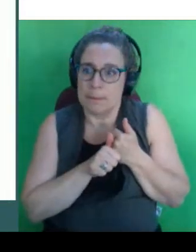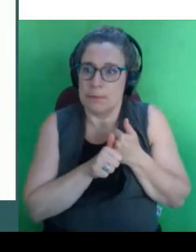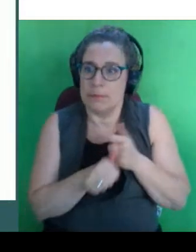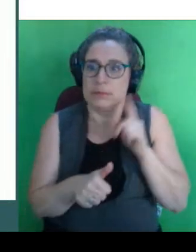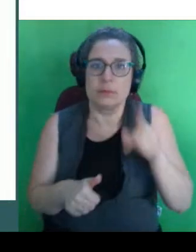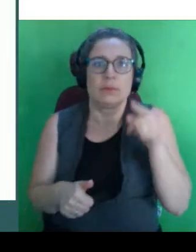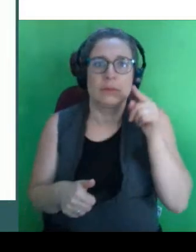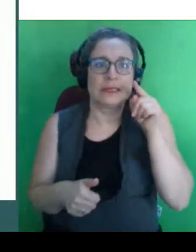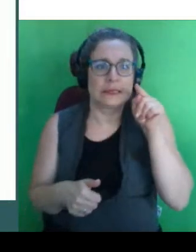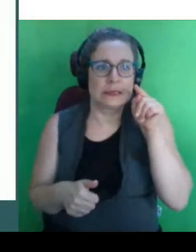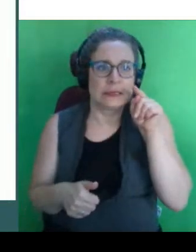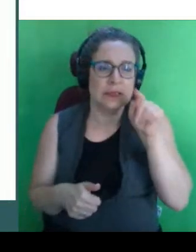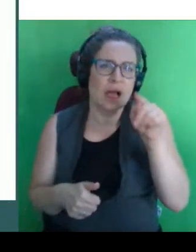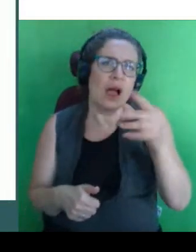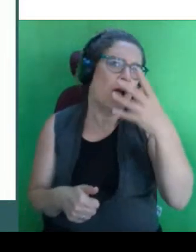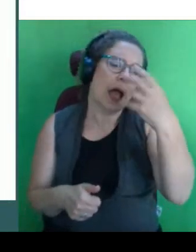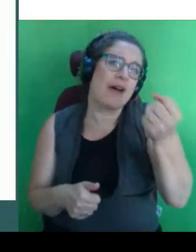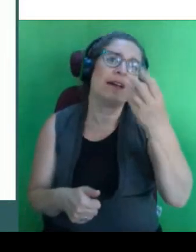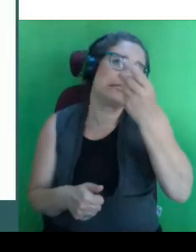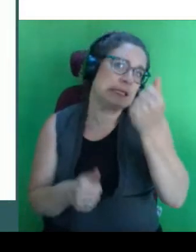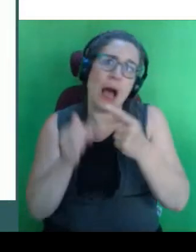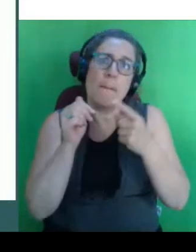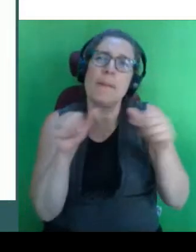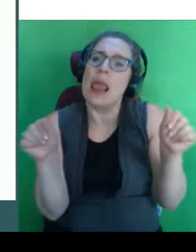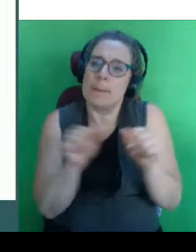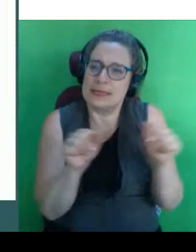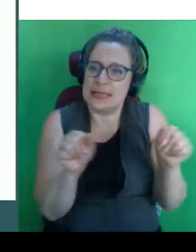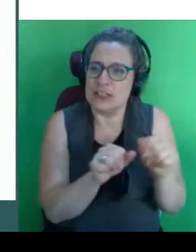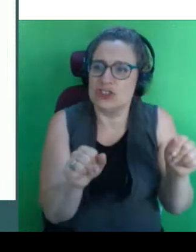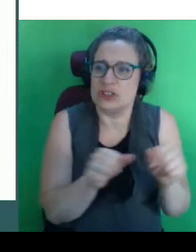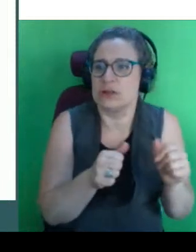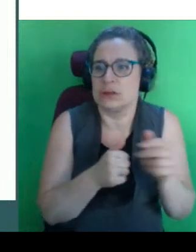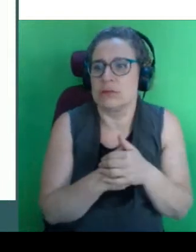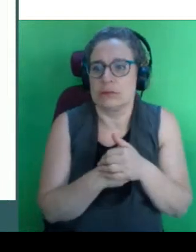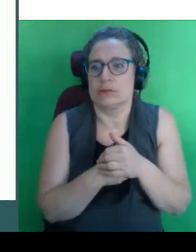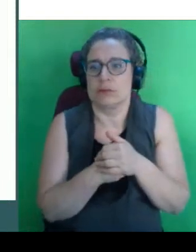does still have some limitations. So that there are two limitations.